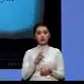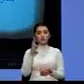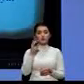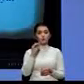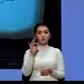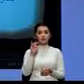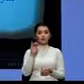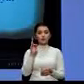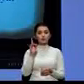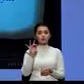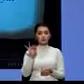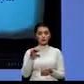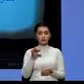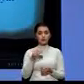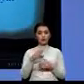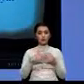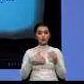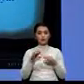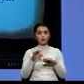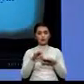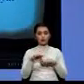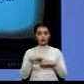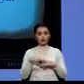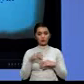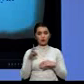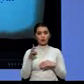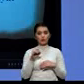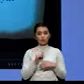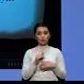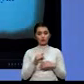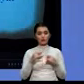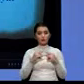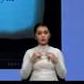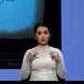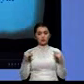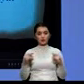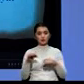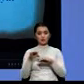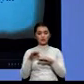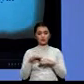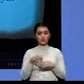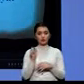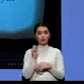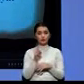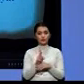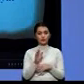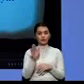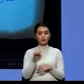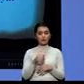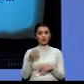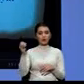Abu Rayhon usturlobni qo'liga oldi. Bo'r va taxtacha keltirishni buyurdi.